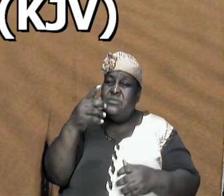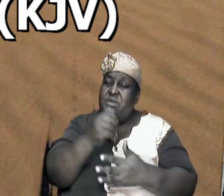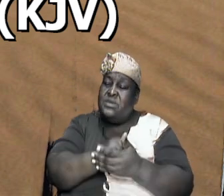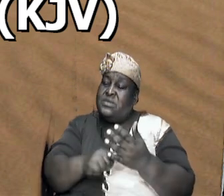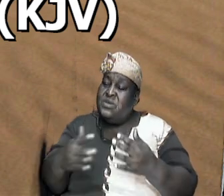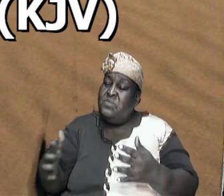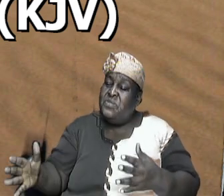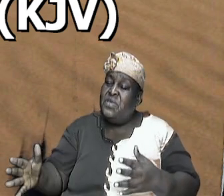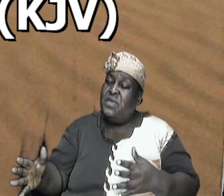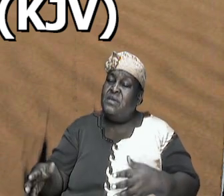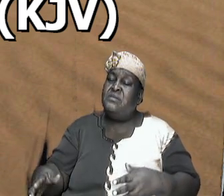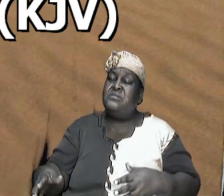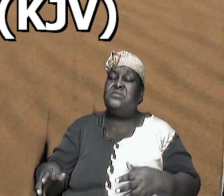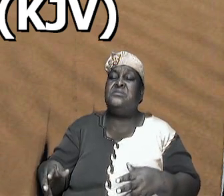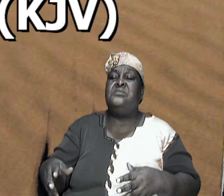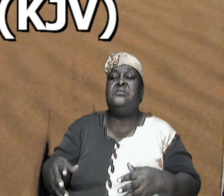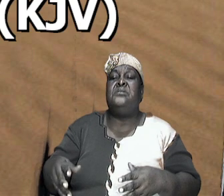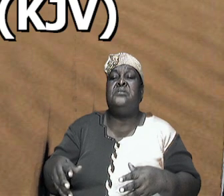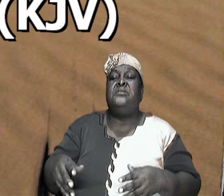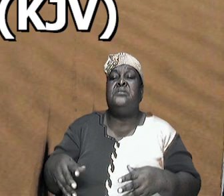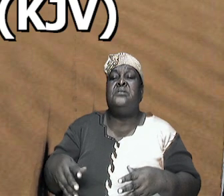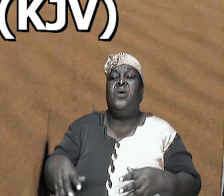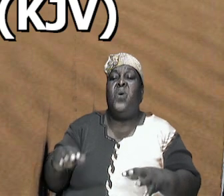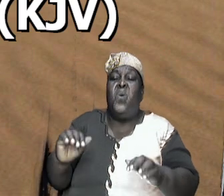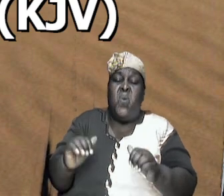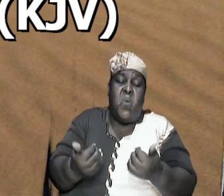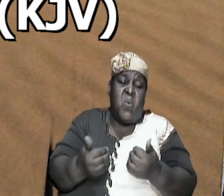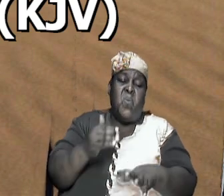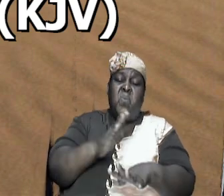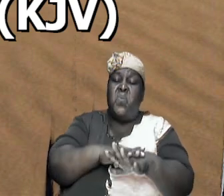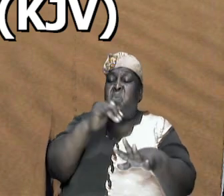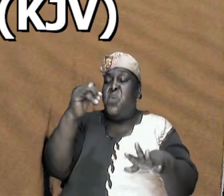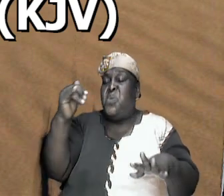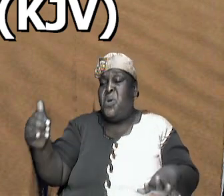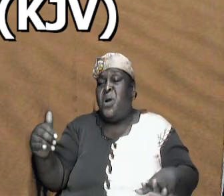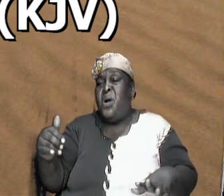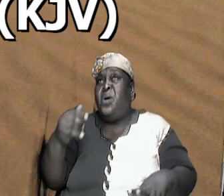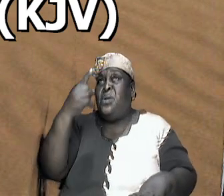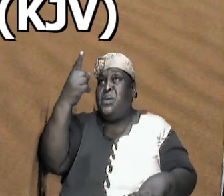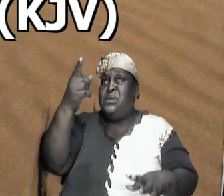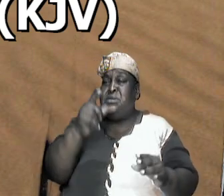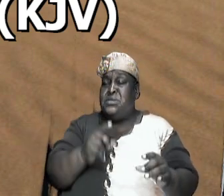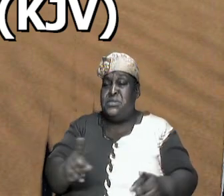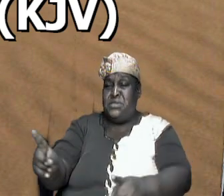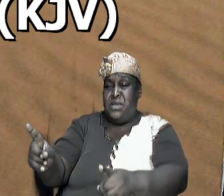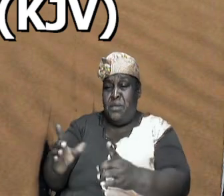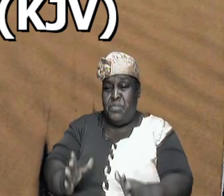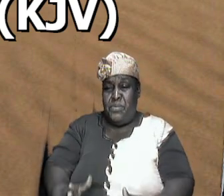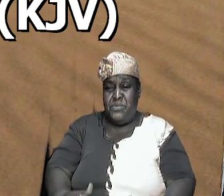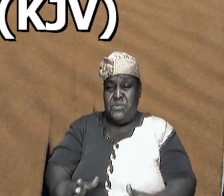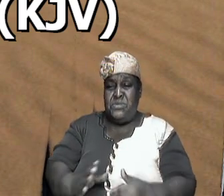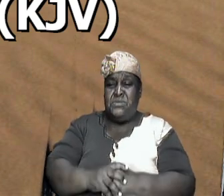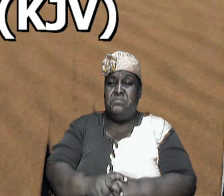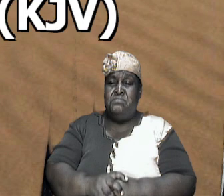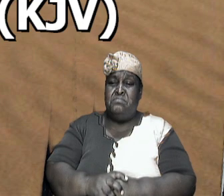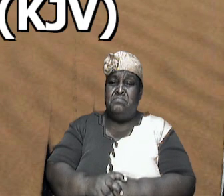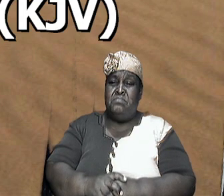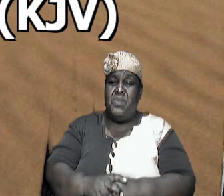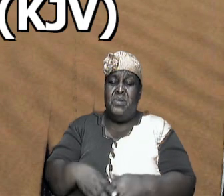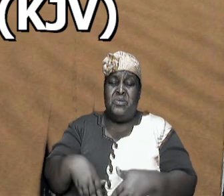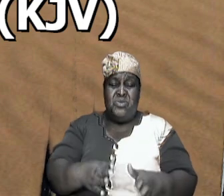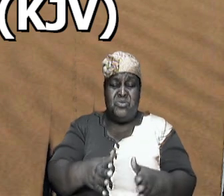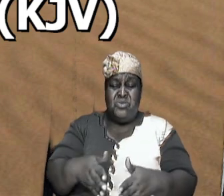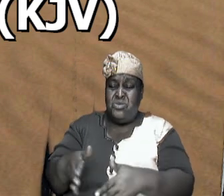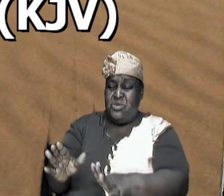something profound in terms of how he calls his disciple. But I believe it's strategic